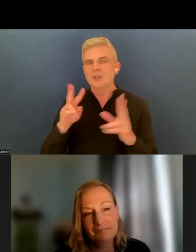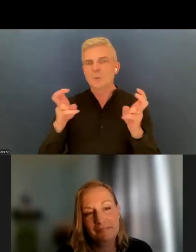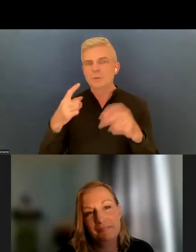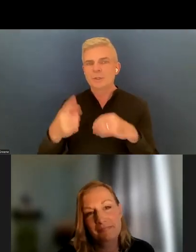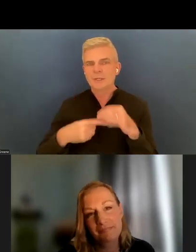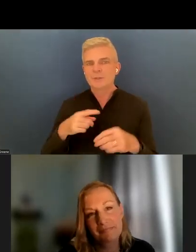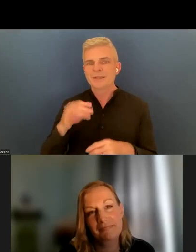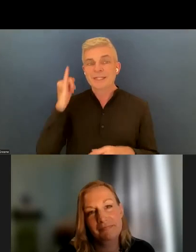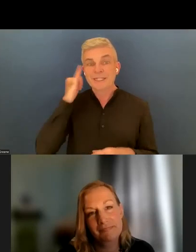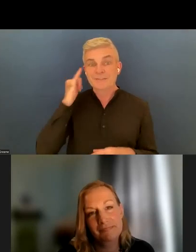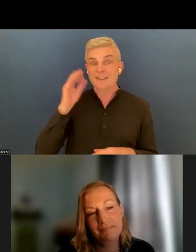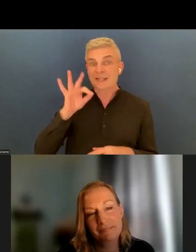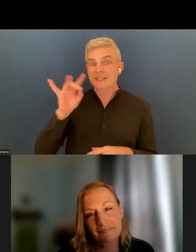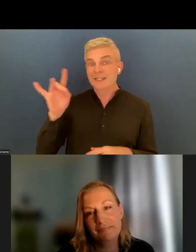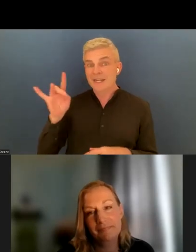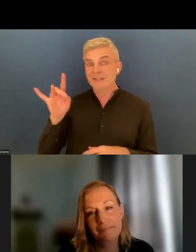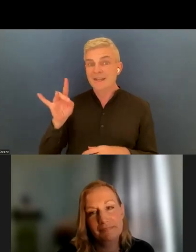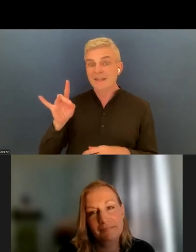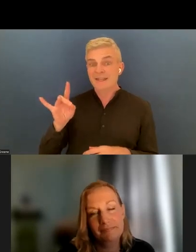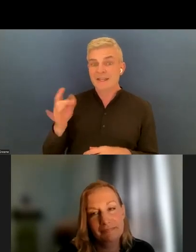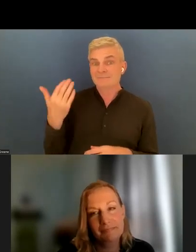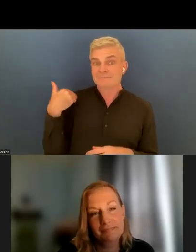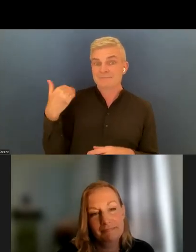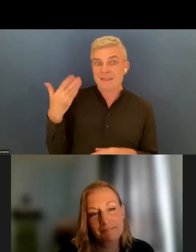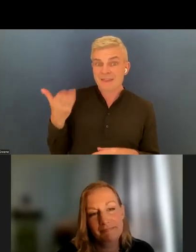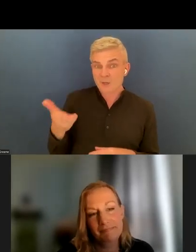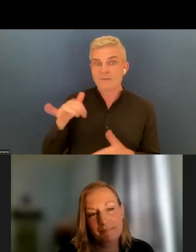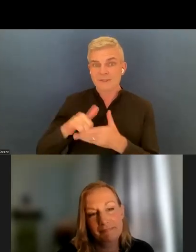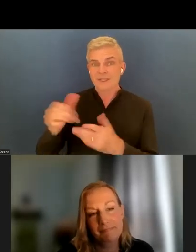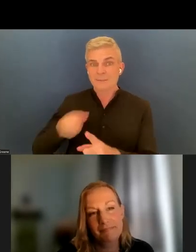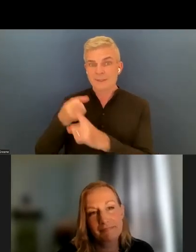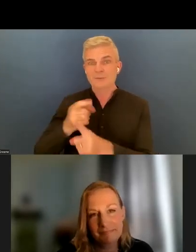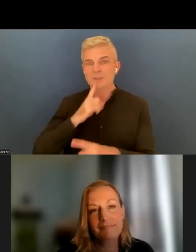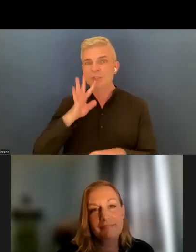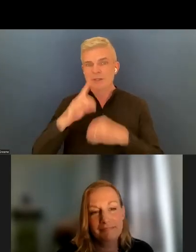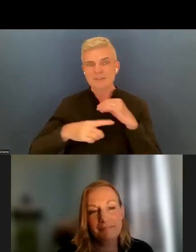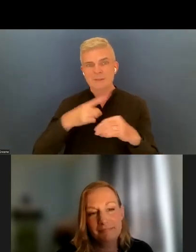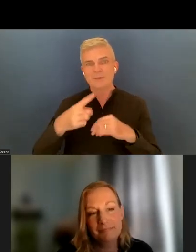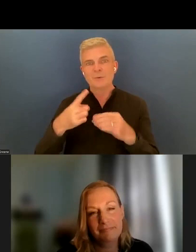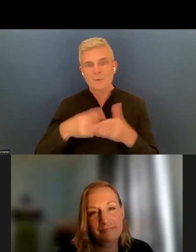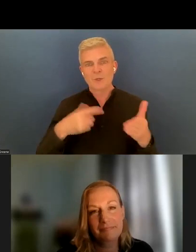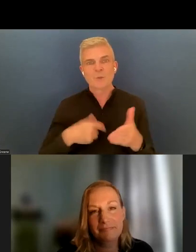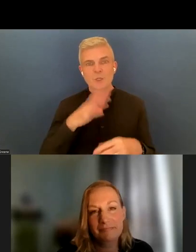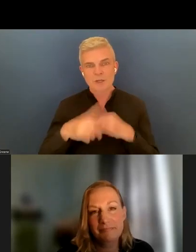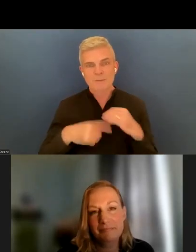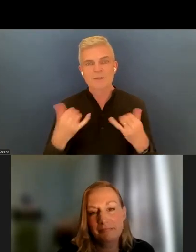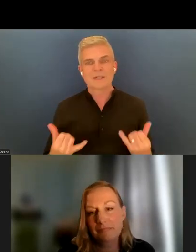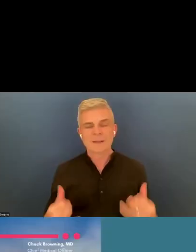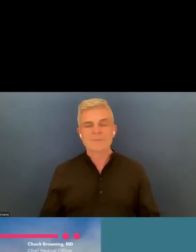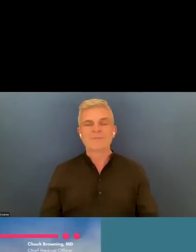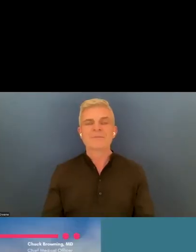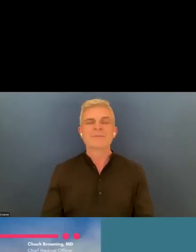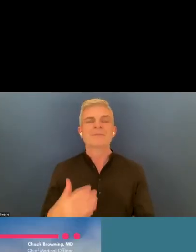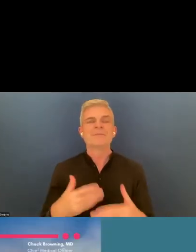been there and that impact, because it really speaks a lot to what we're talking about today. Thank you, Alicia. I think next we've got our crisis talk